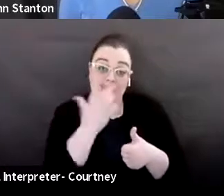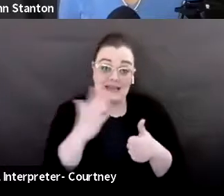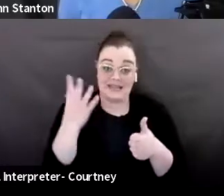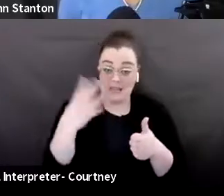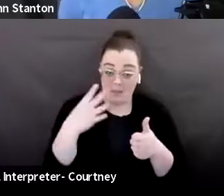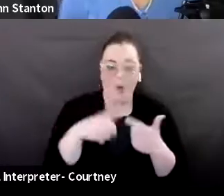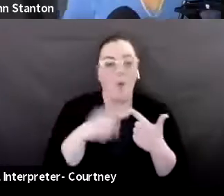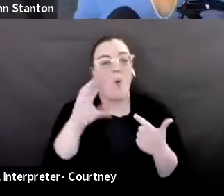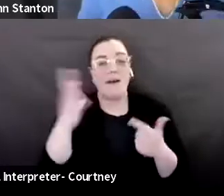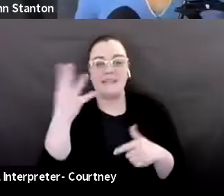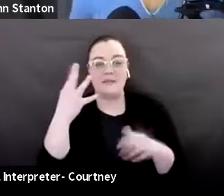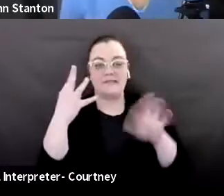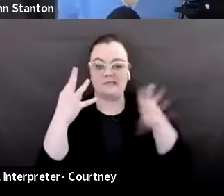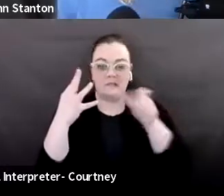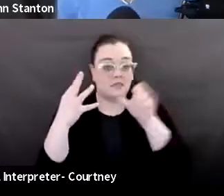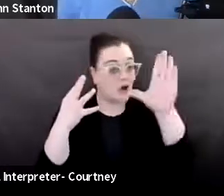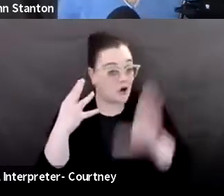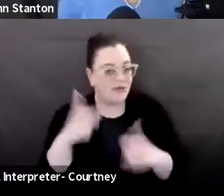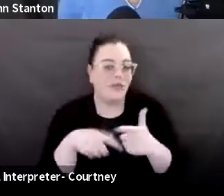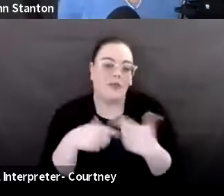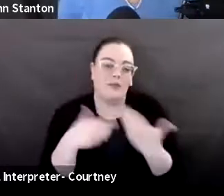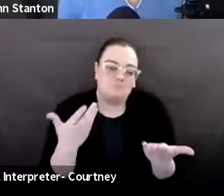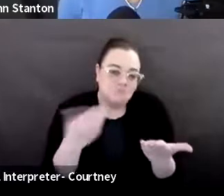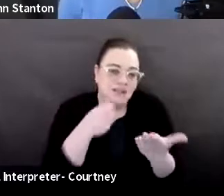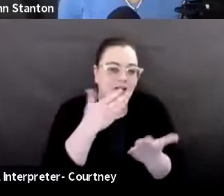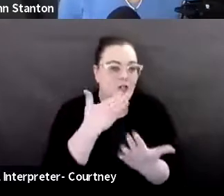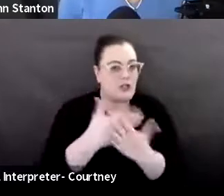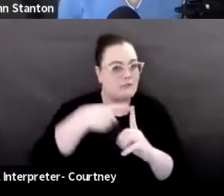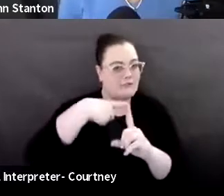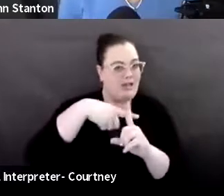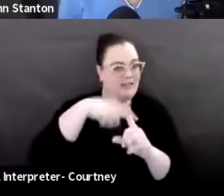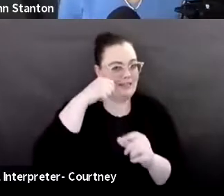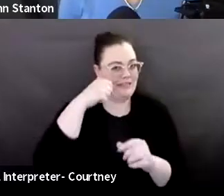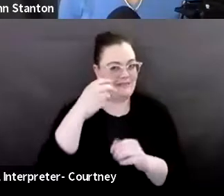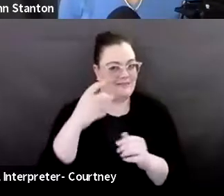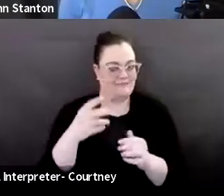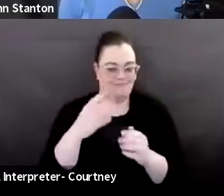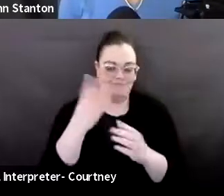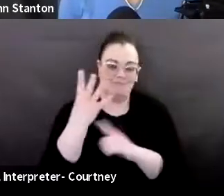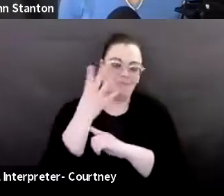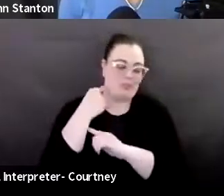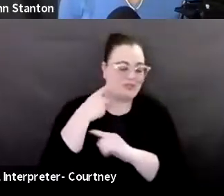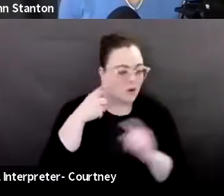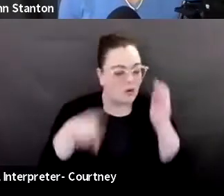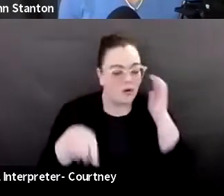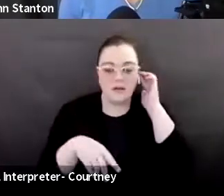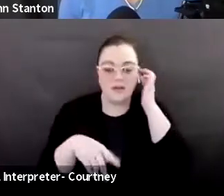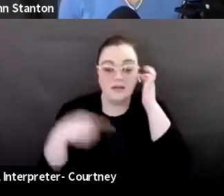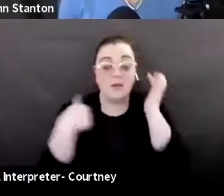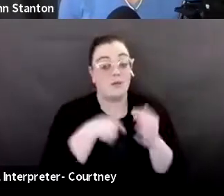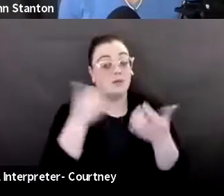is not good. So that's, for us, that's what we have been trying to do. And